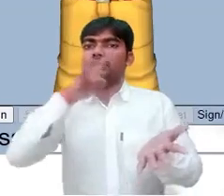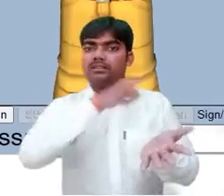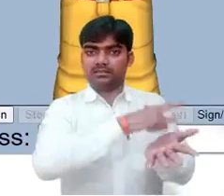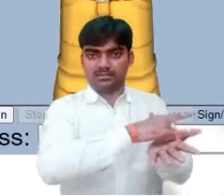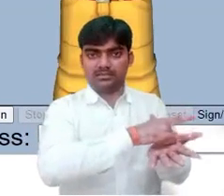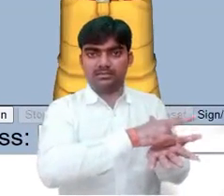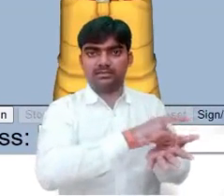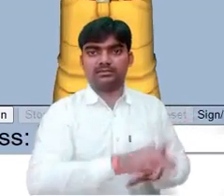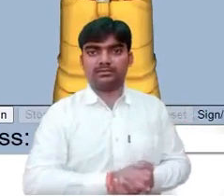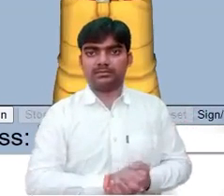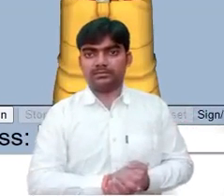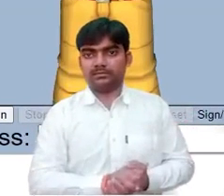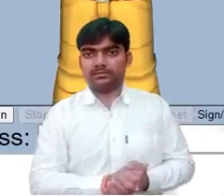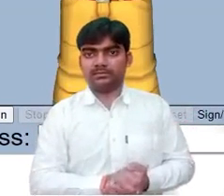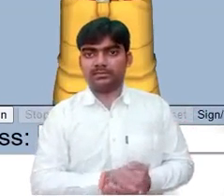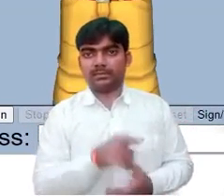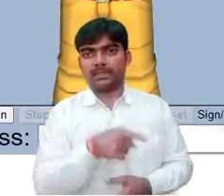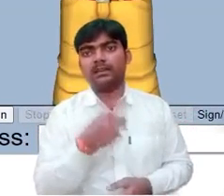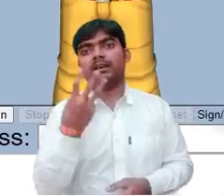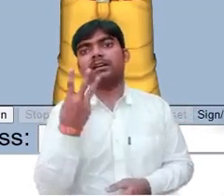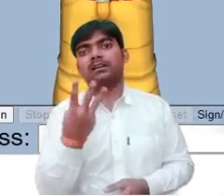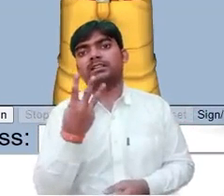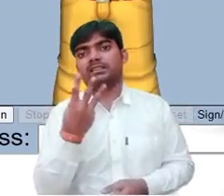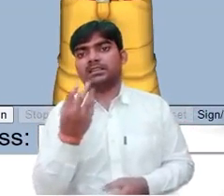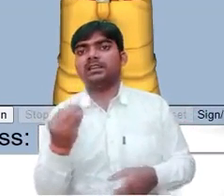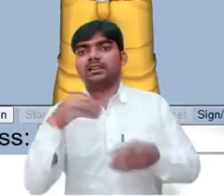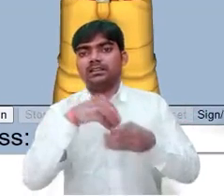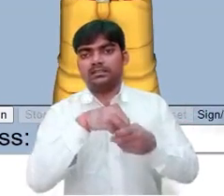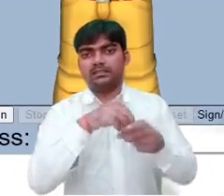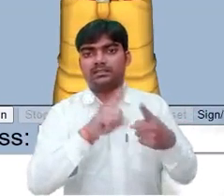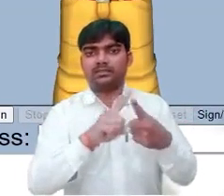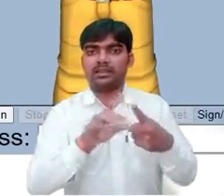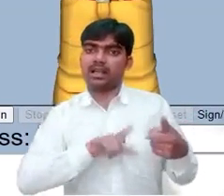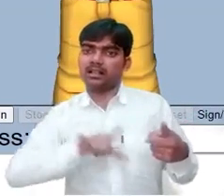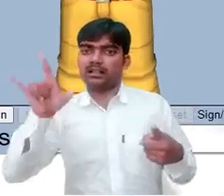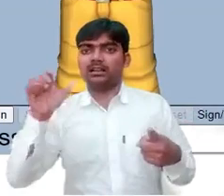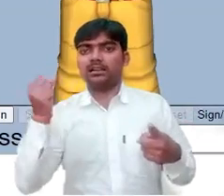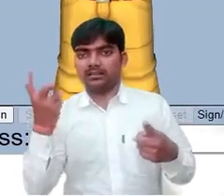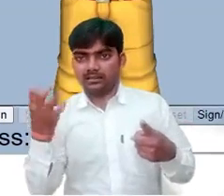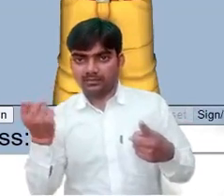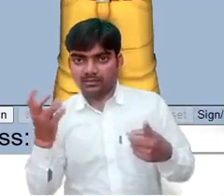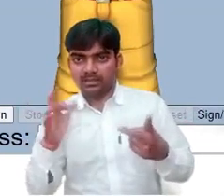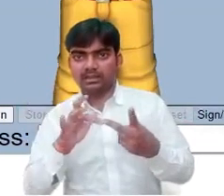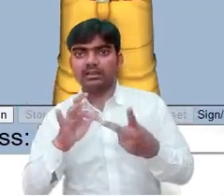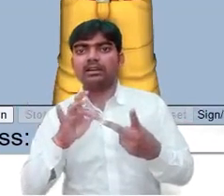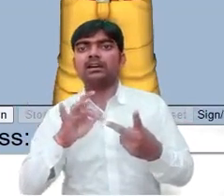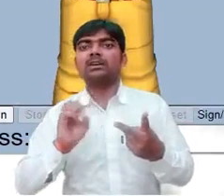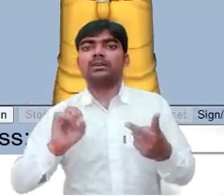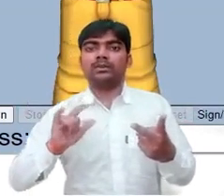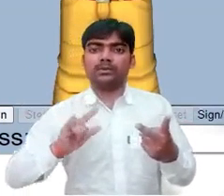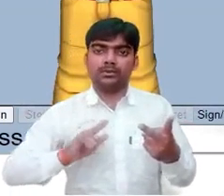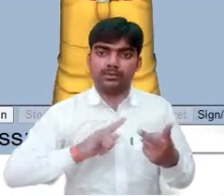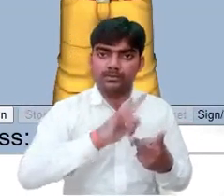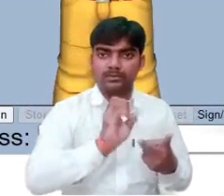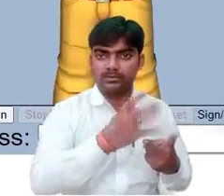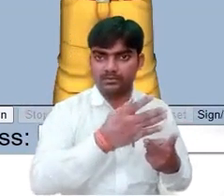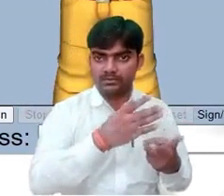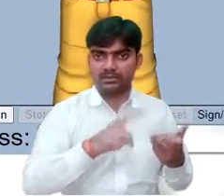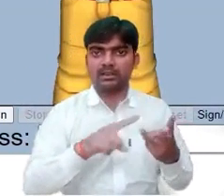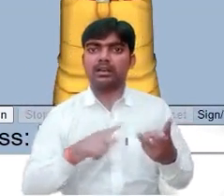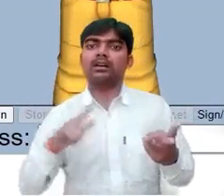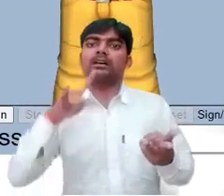flight number, source city, and the destination city. So I select it and I fill these